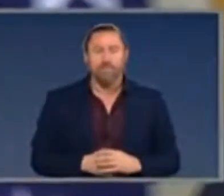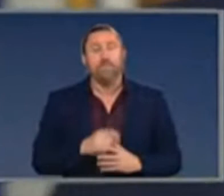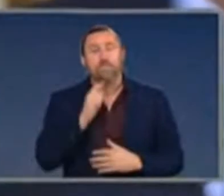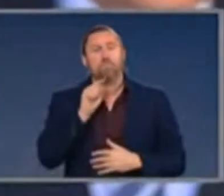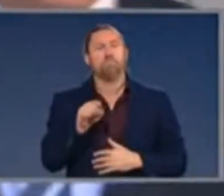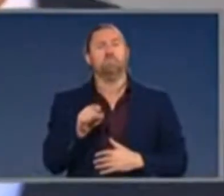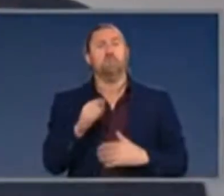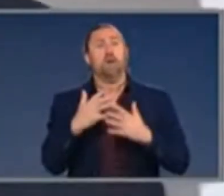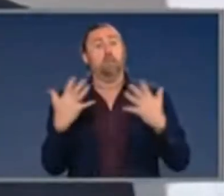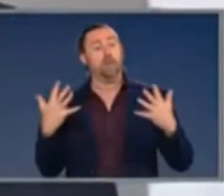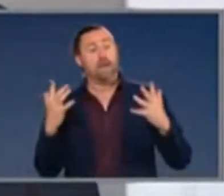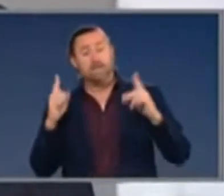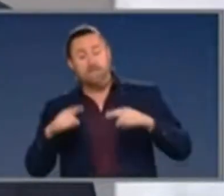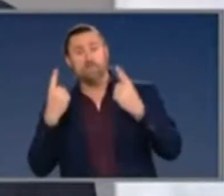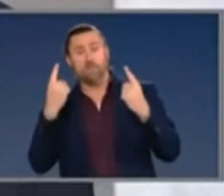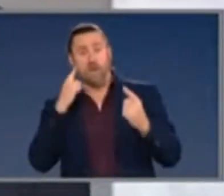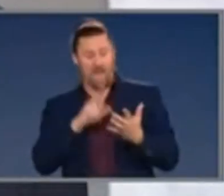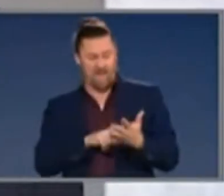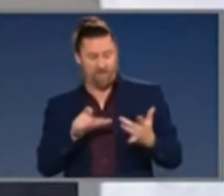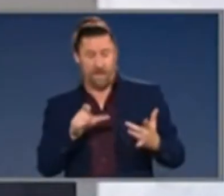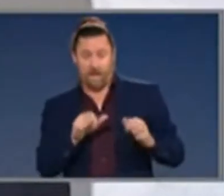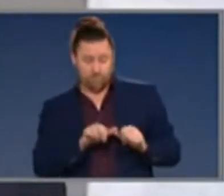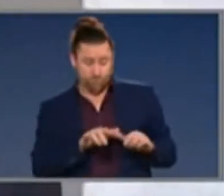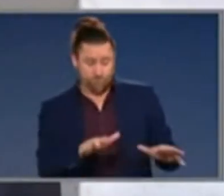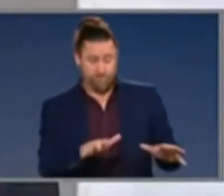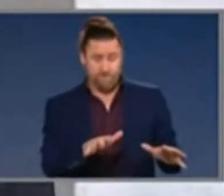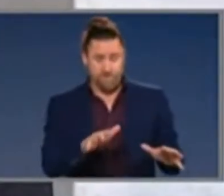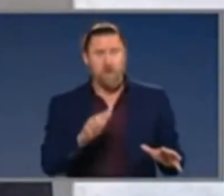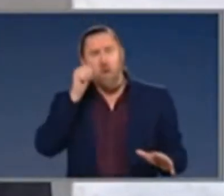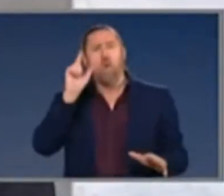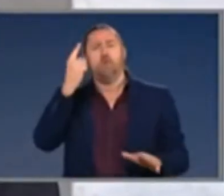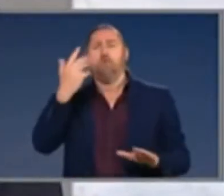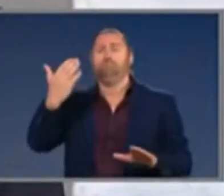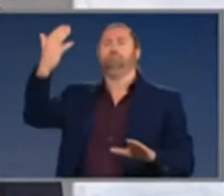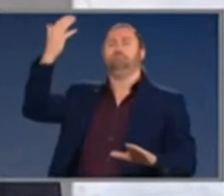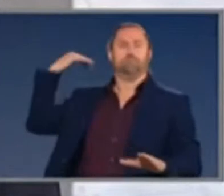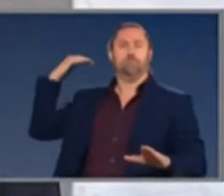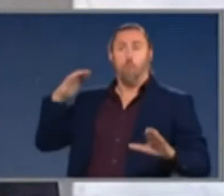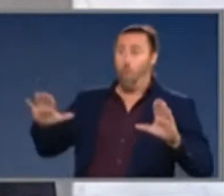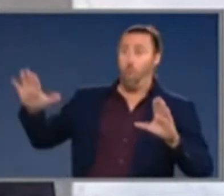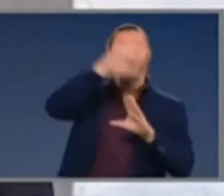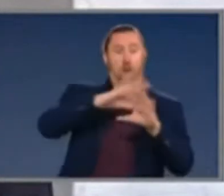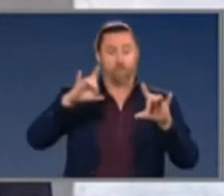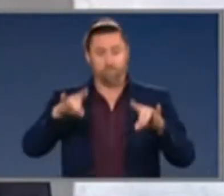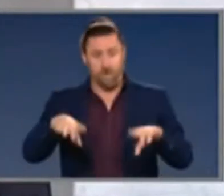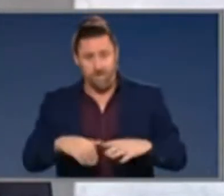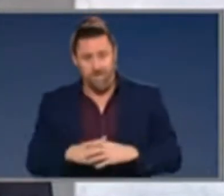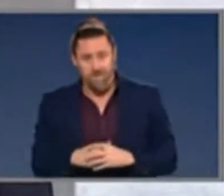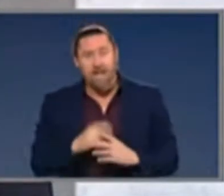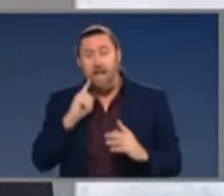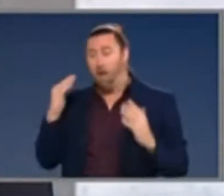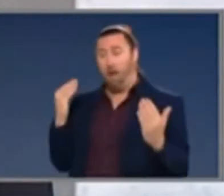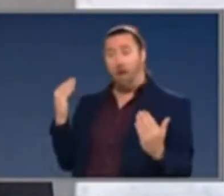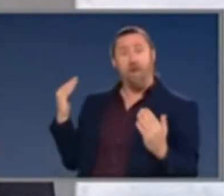differences between now dealing with this Victorian wave and when we're dealing with the broader first national wave, is the concerns we had